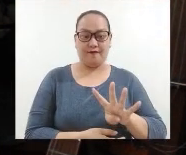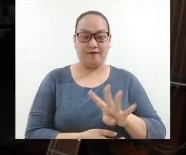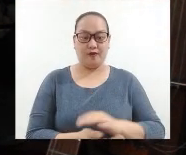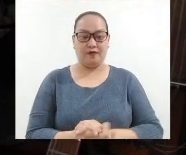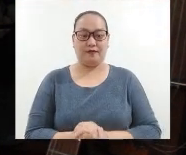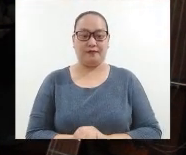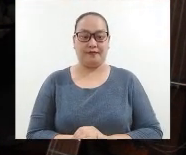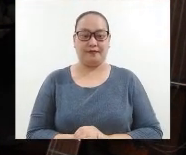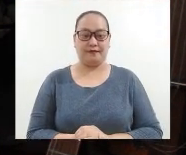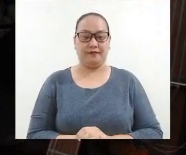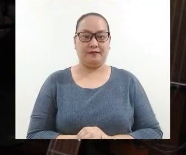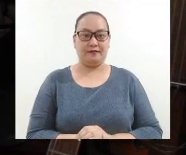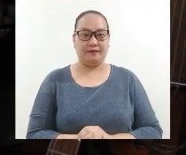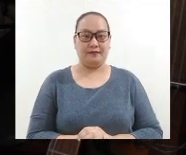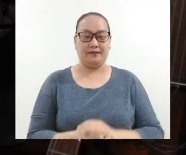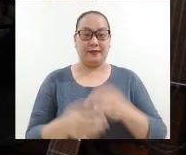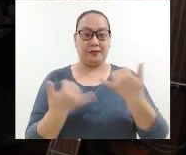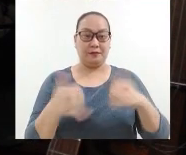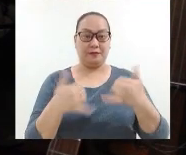2, 3, 4.